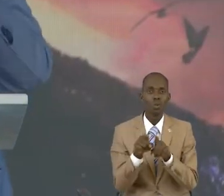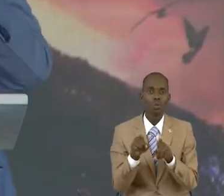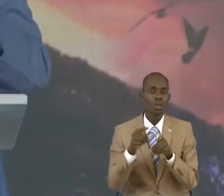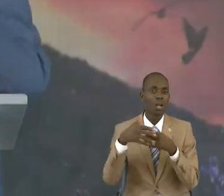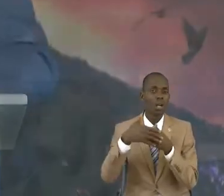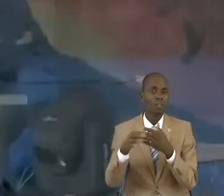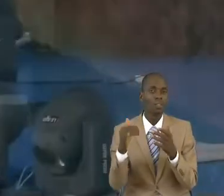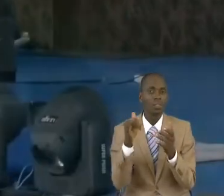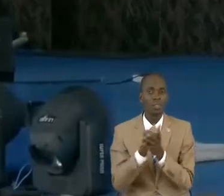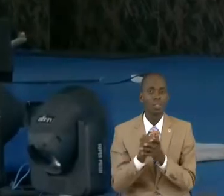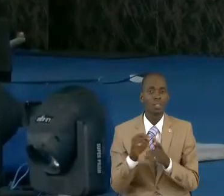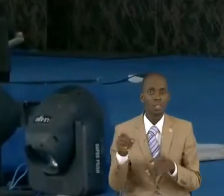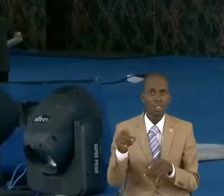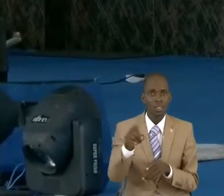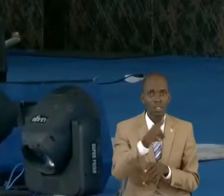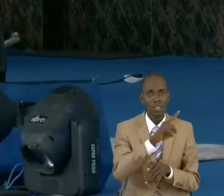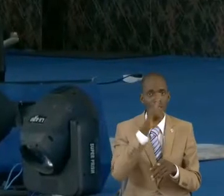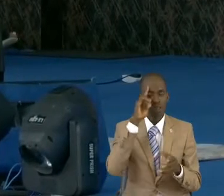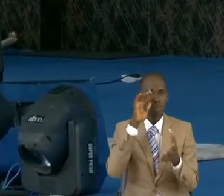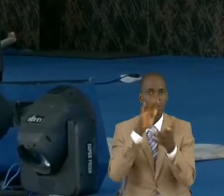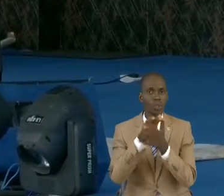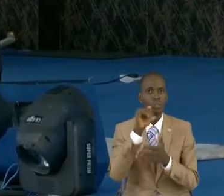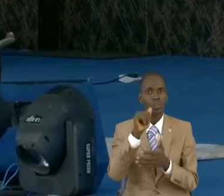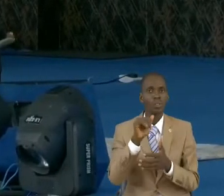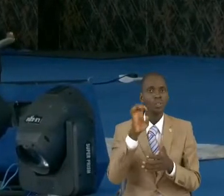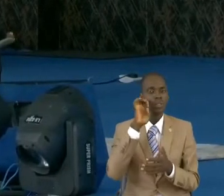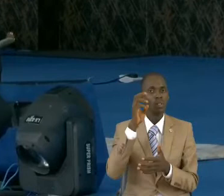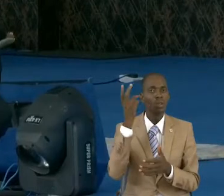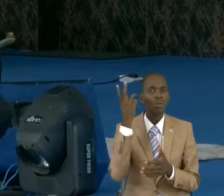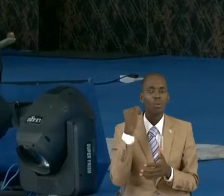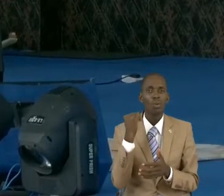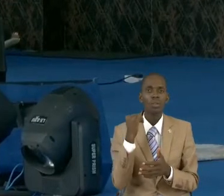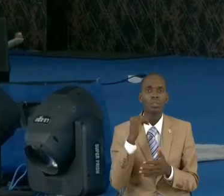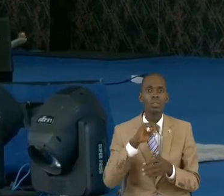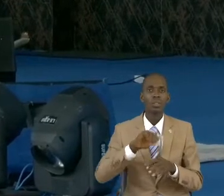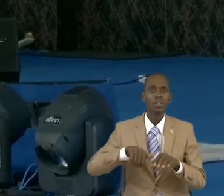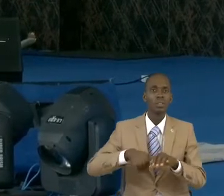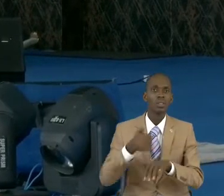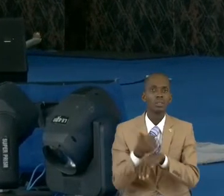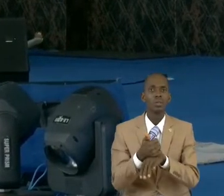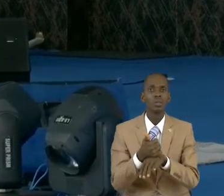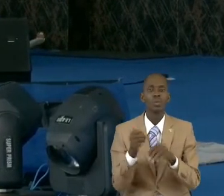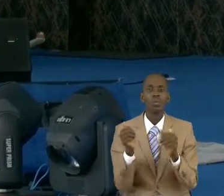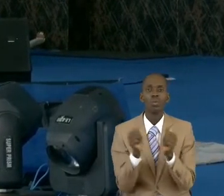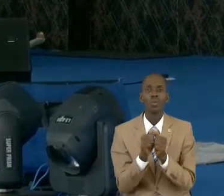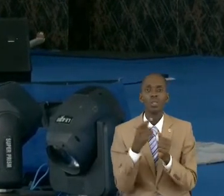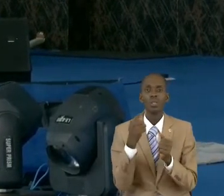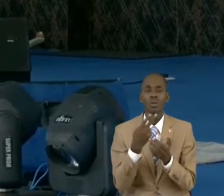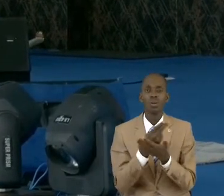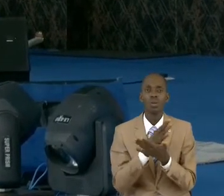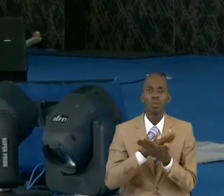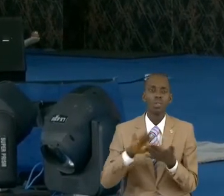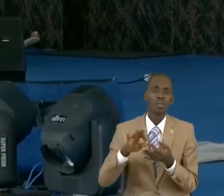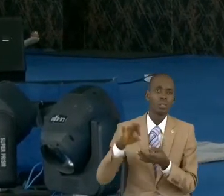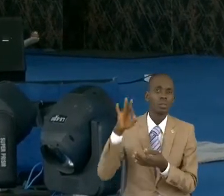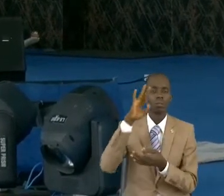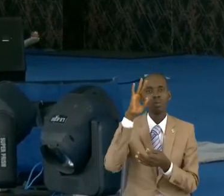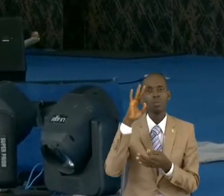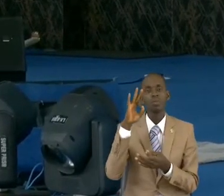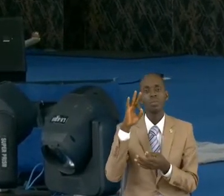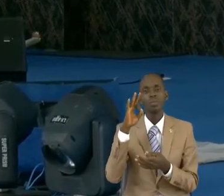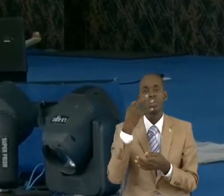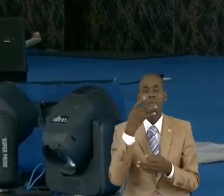ye believed, ye were sealed with the Holy Spirit of promise. Verse